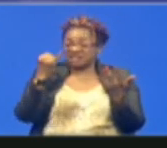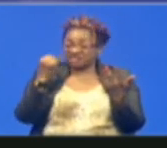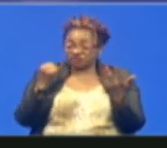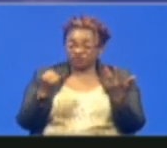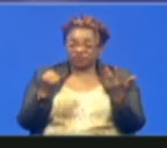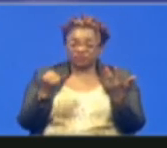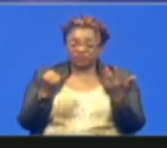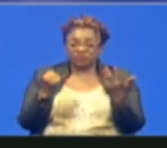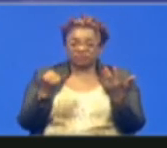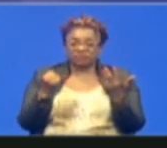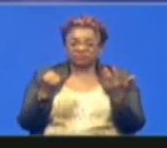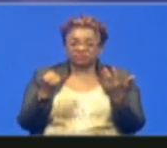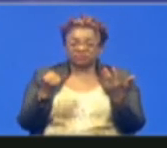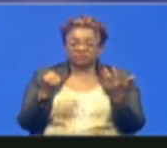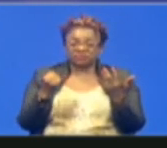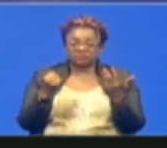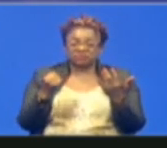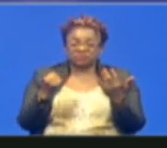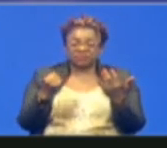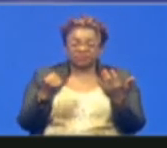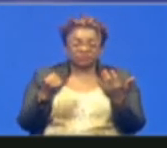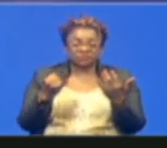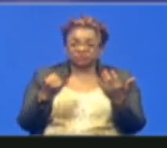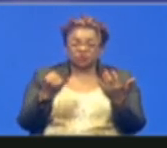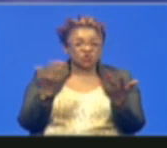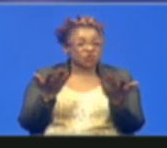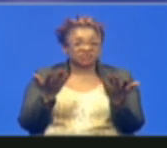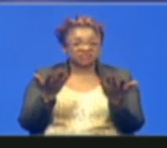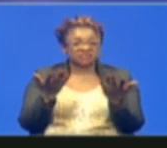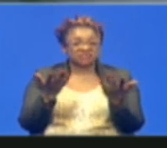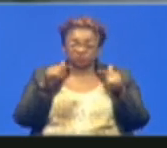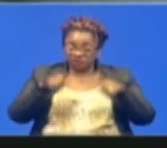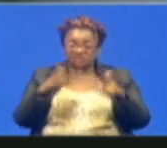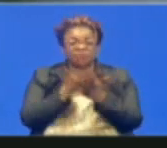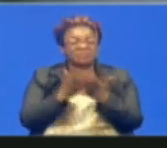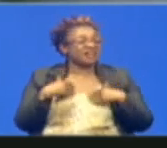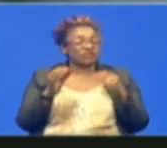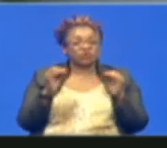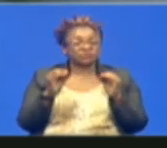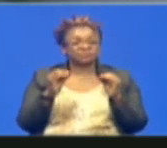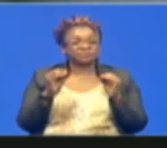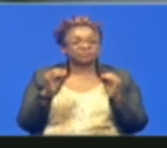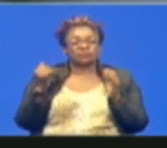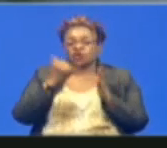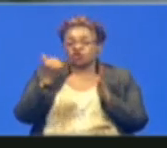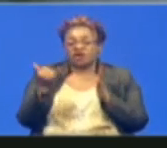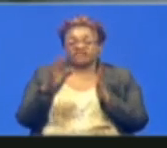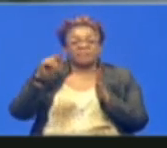or structural drawings to this property. Received drawings from NLC